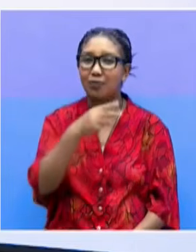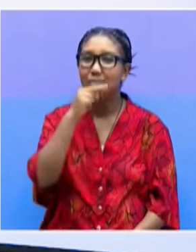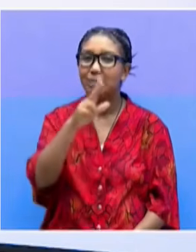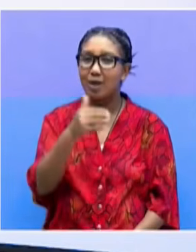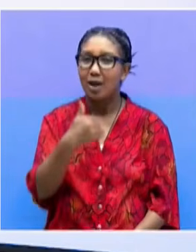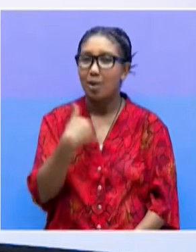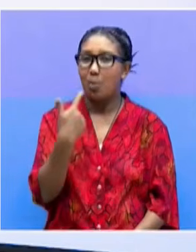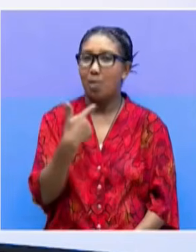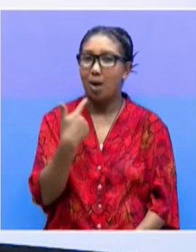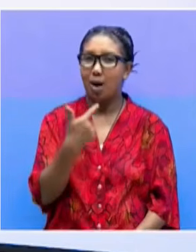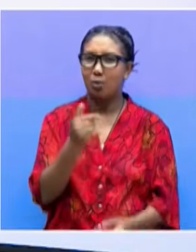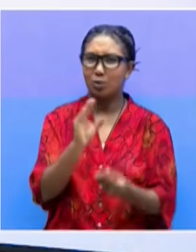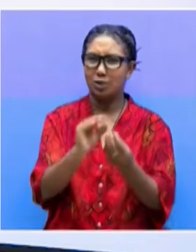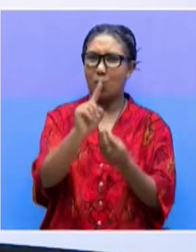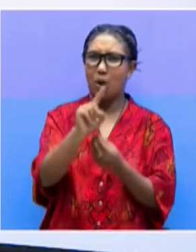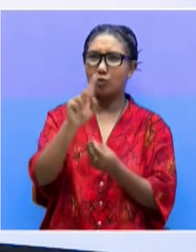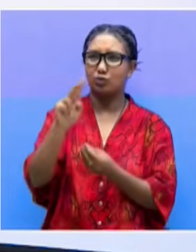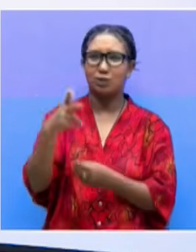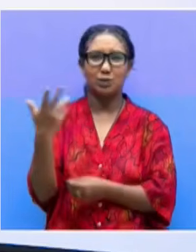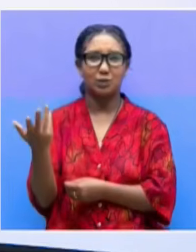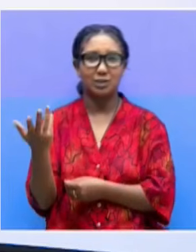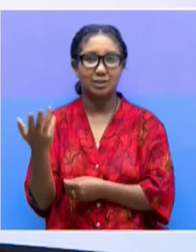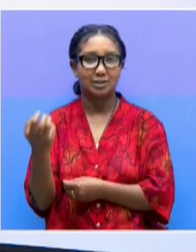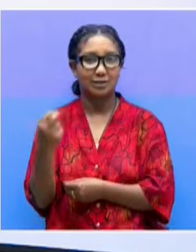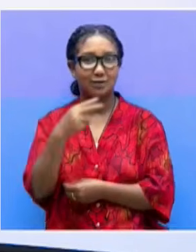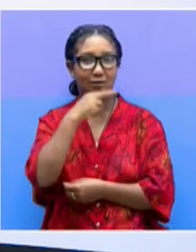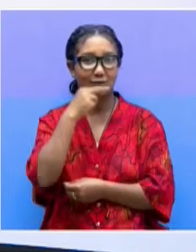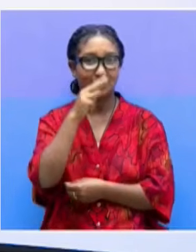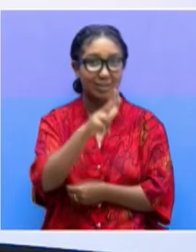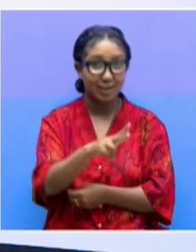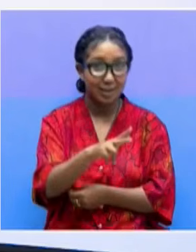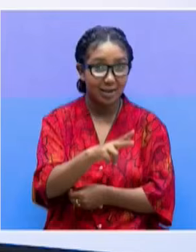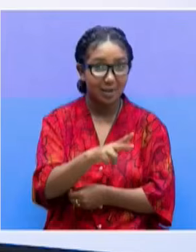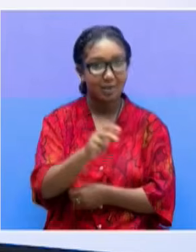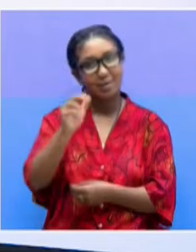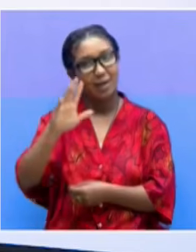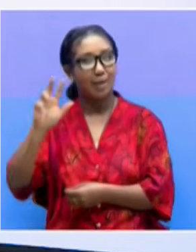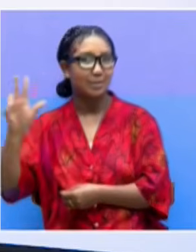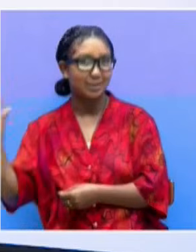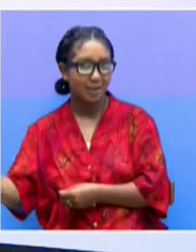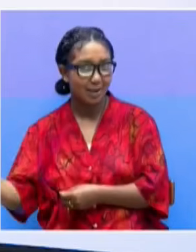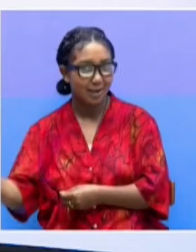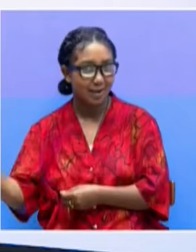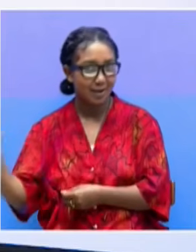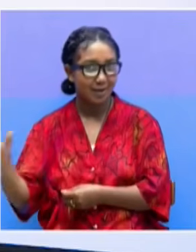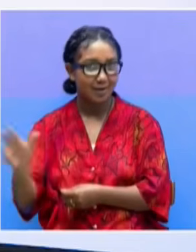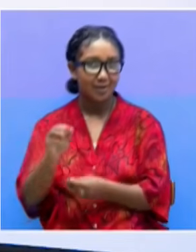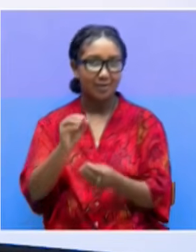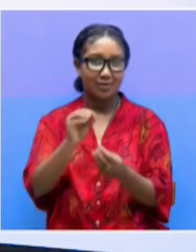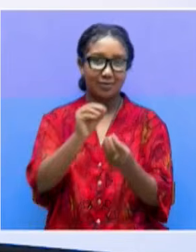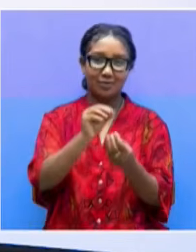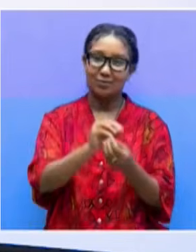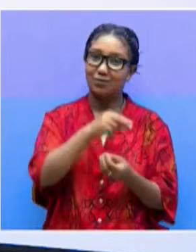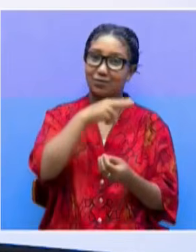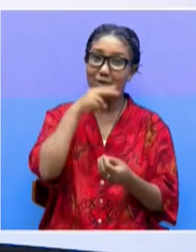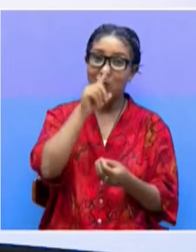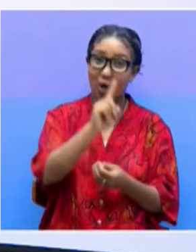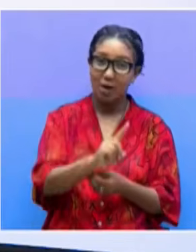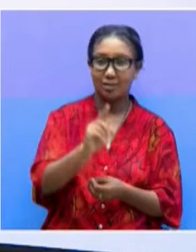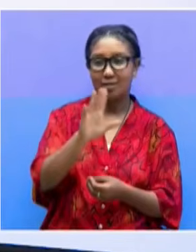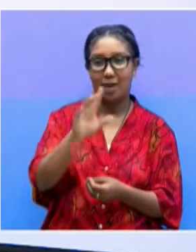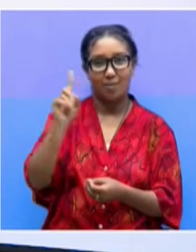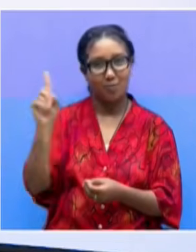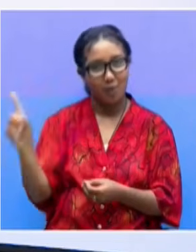if clause? Yes? Verb 3, type 3. Yes? Good. Yes, verb